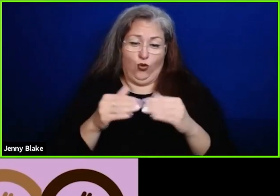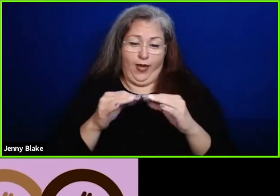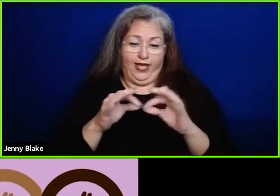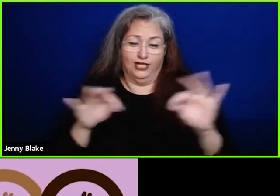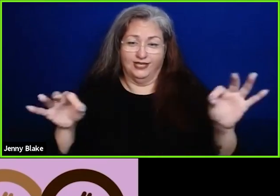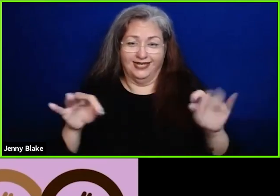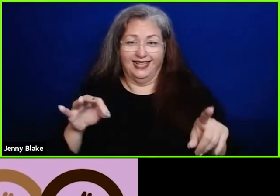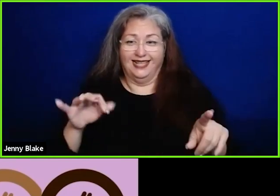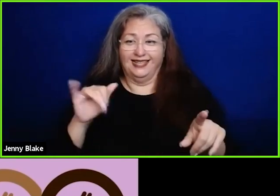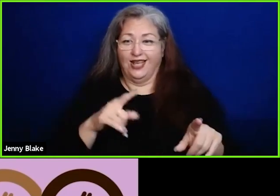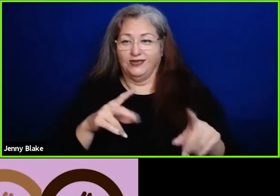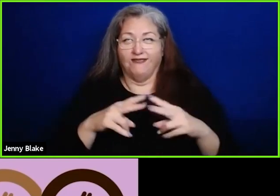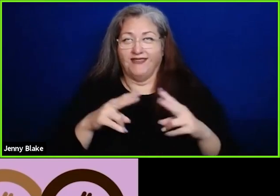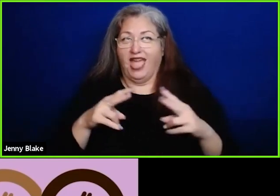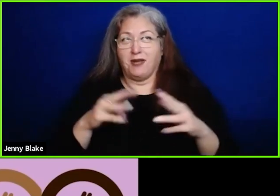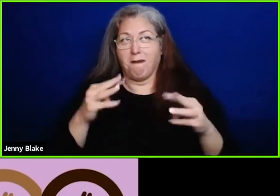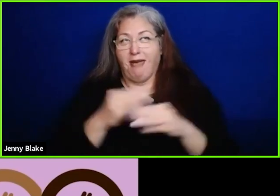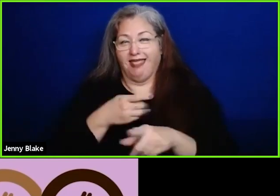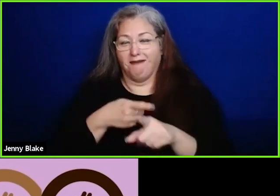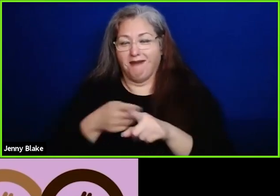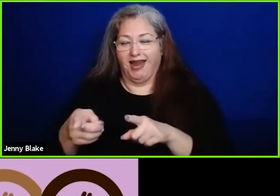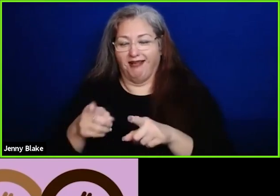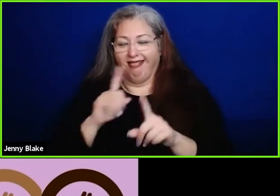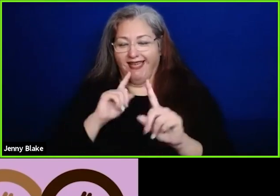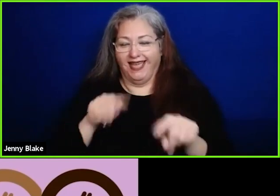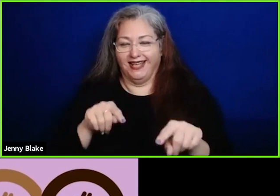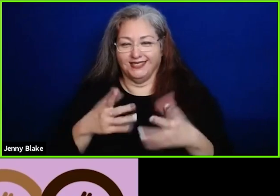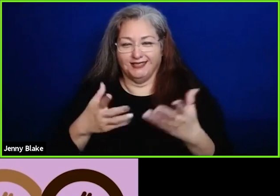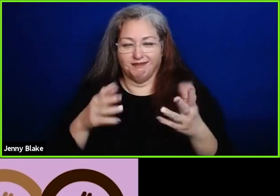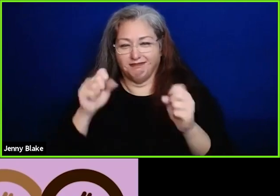beautiful mathematical answer. Yes.